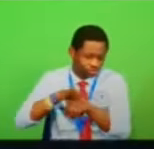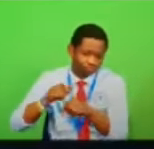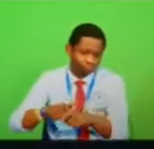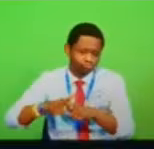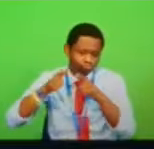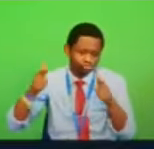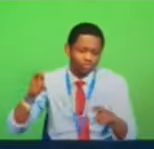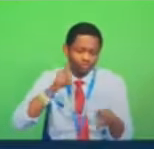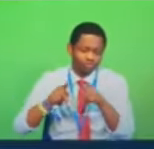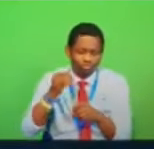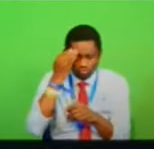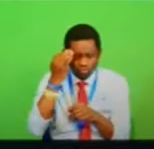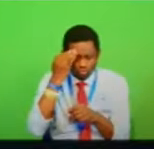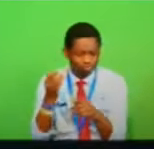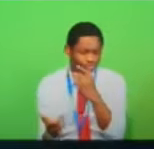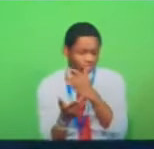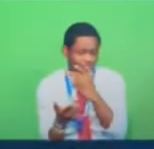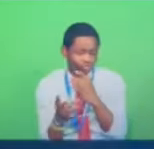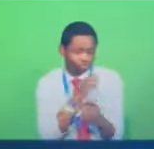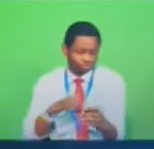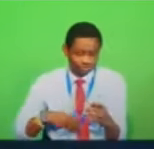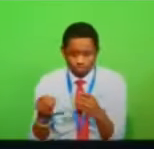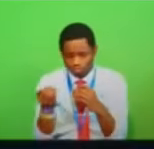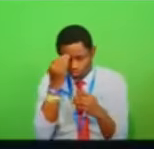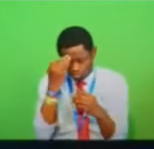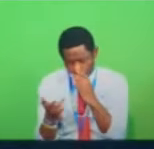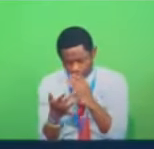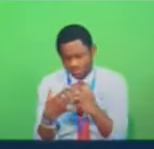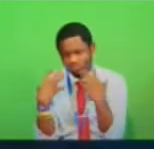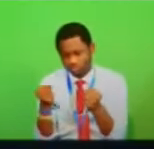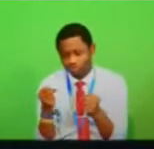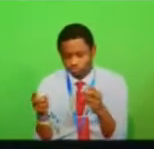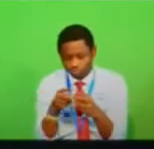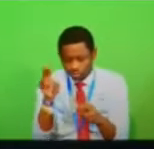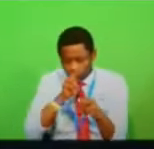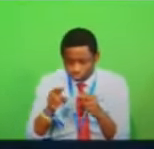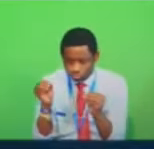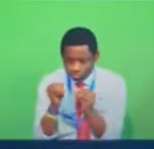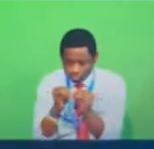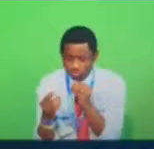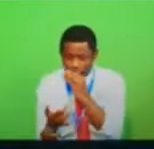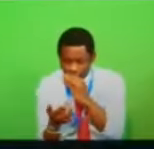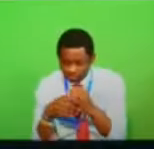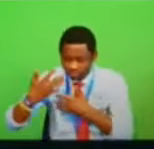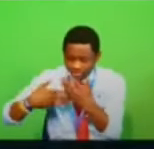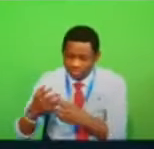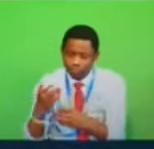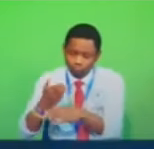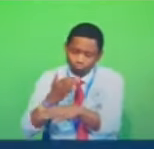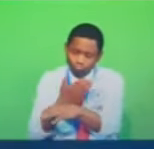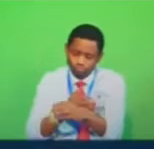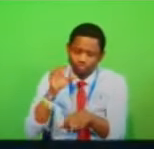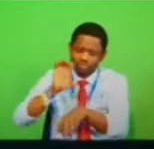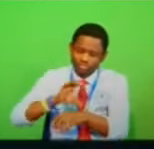the research arena to develop more usage of AI towards more humanization and improved services without